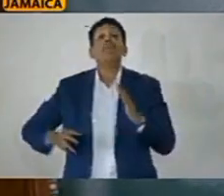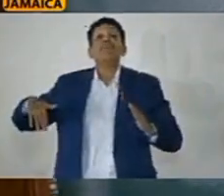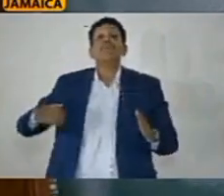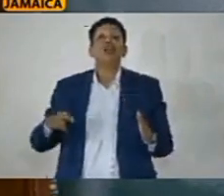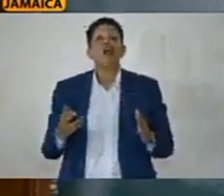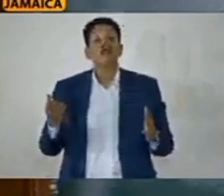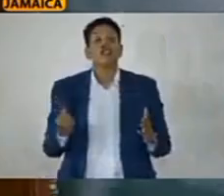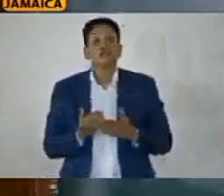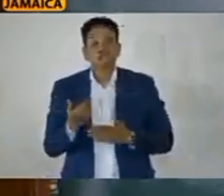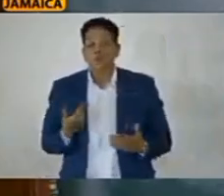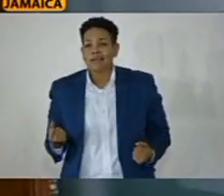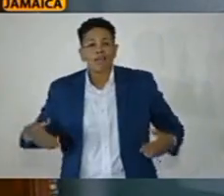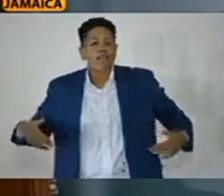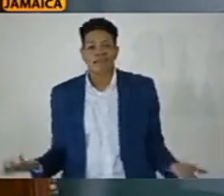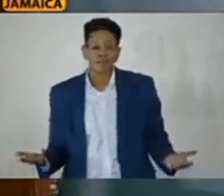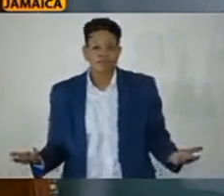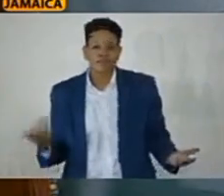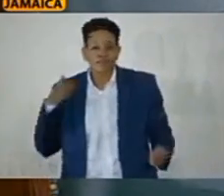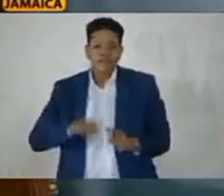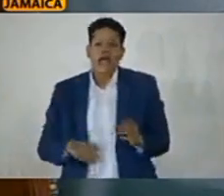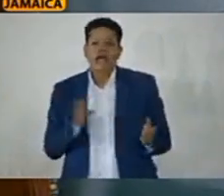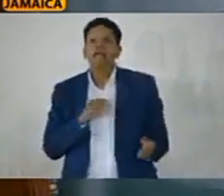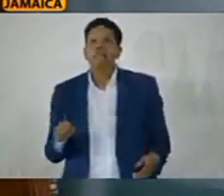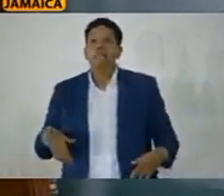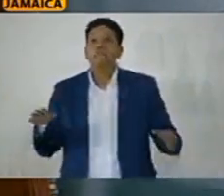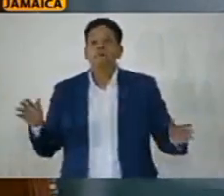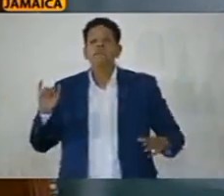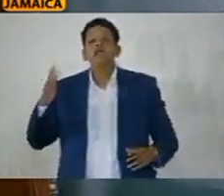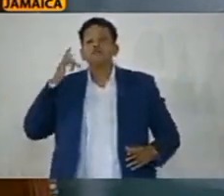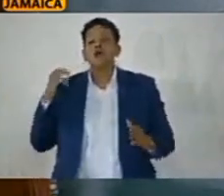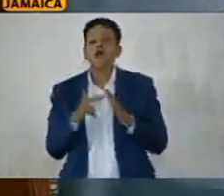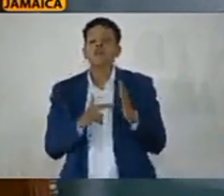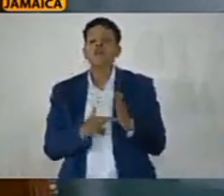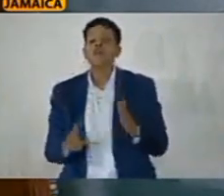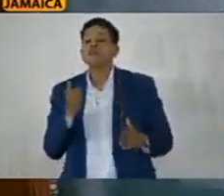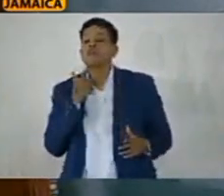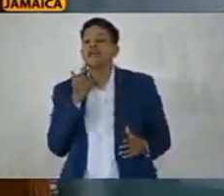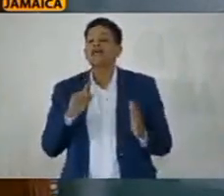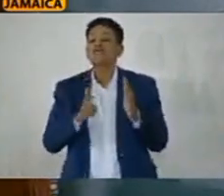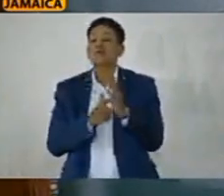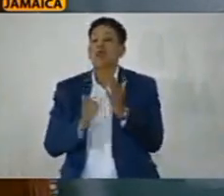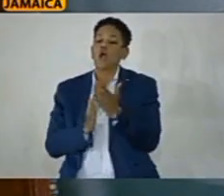Speaker. That is why the Standing Order requires.